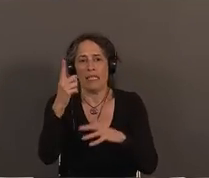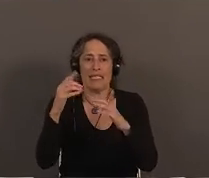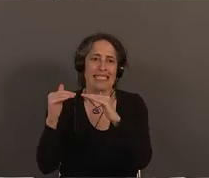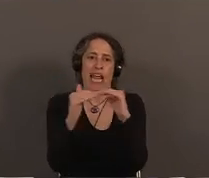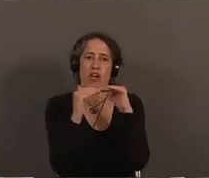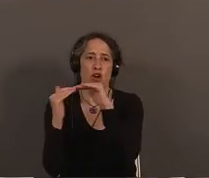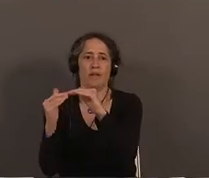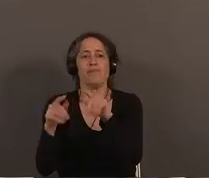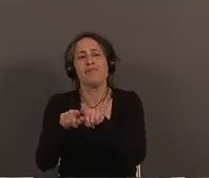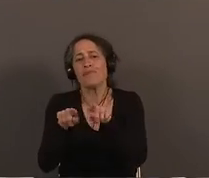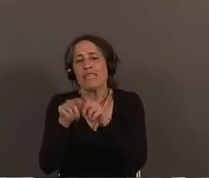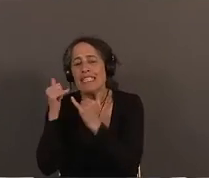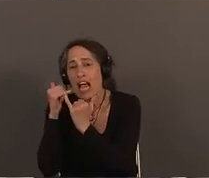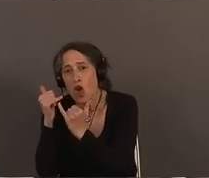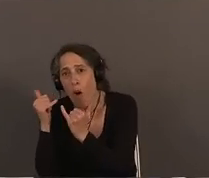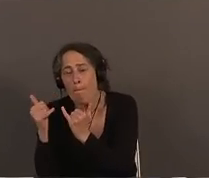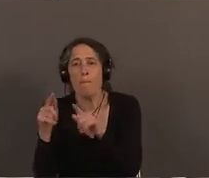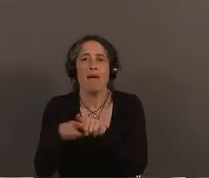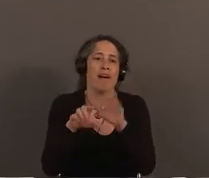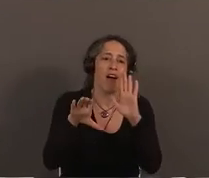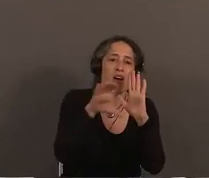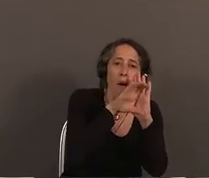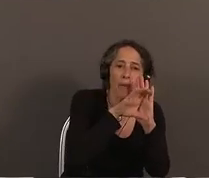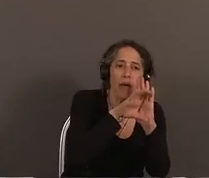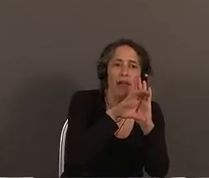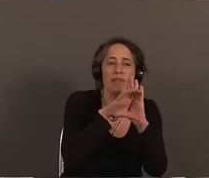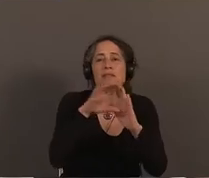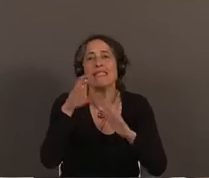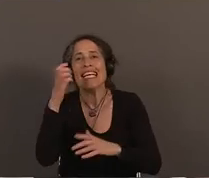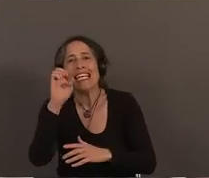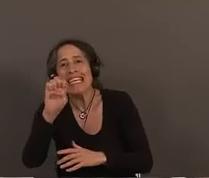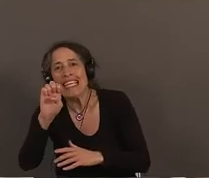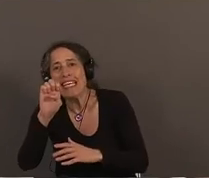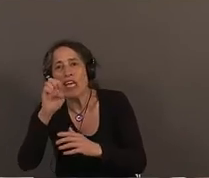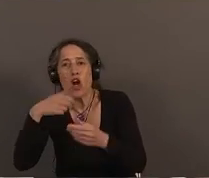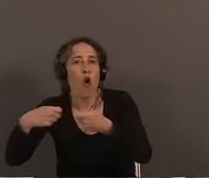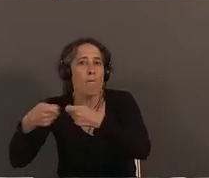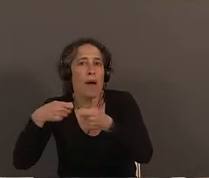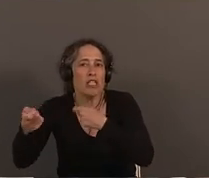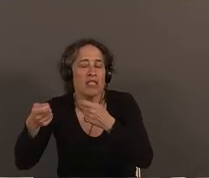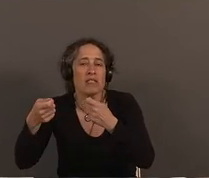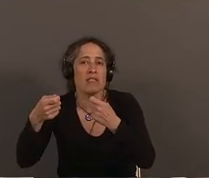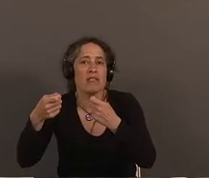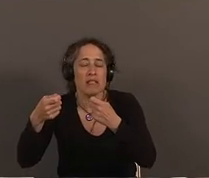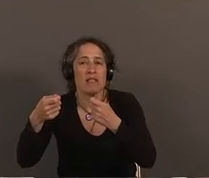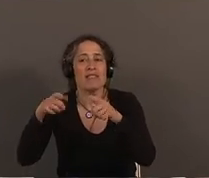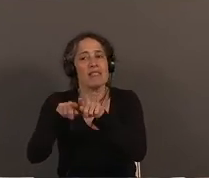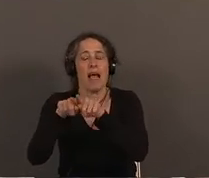the reason is to make sure that we have common rules. So now we have quite a